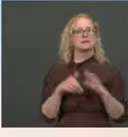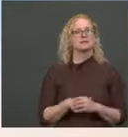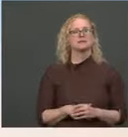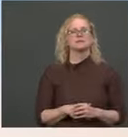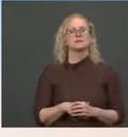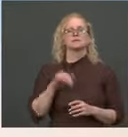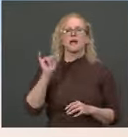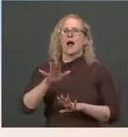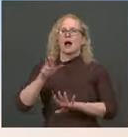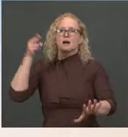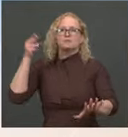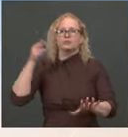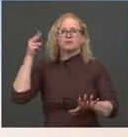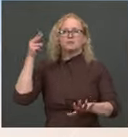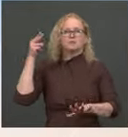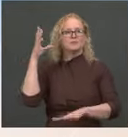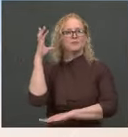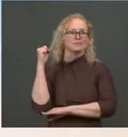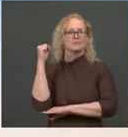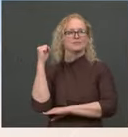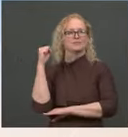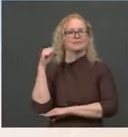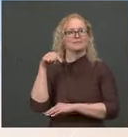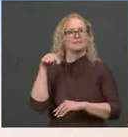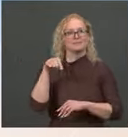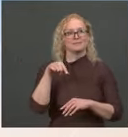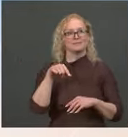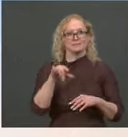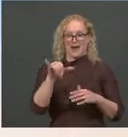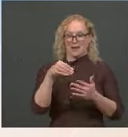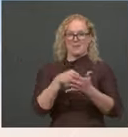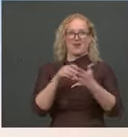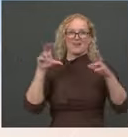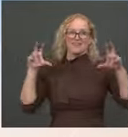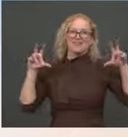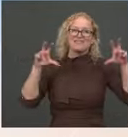can actually change and invest in people, in the Americans' lives.